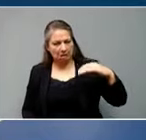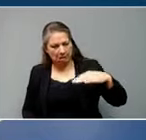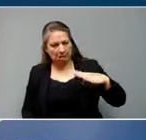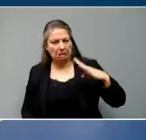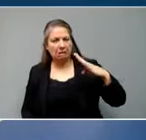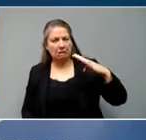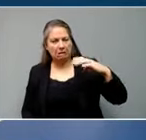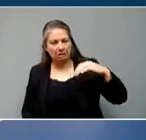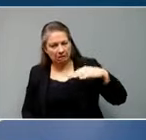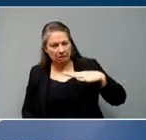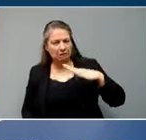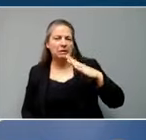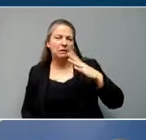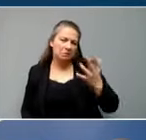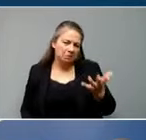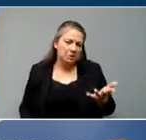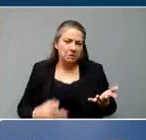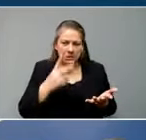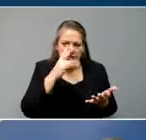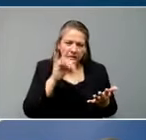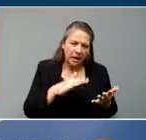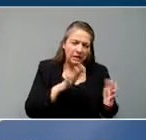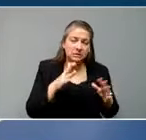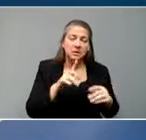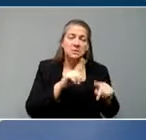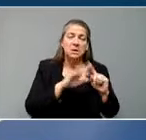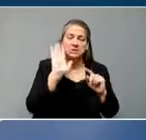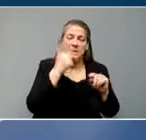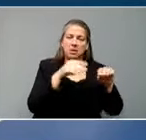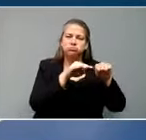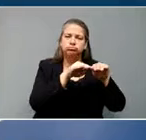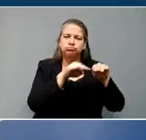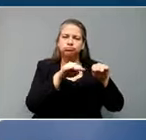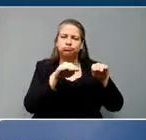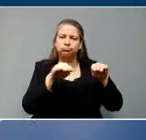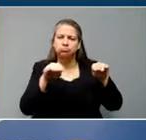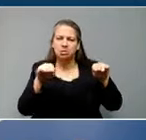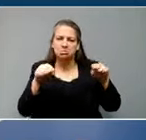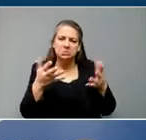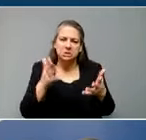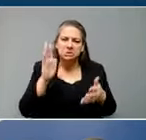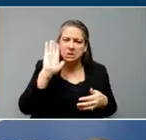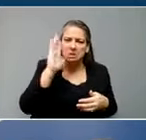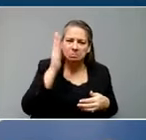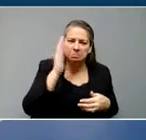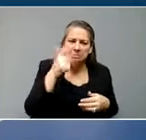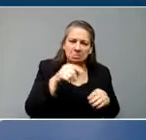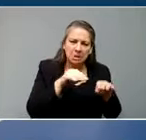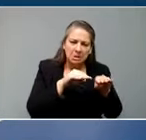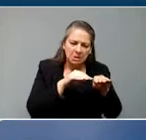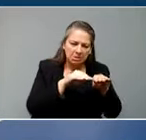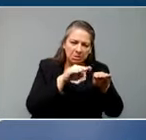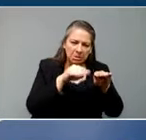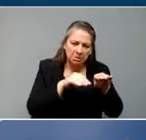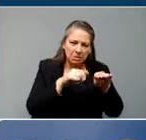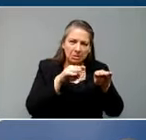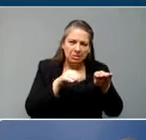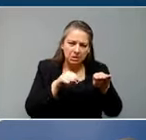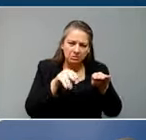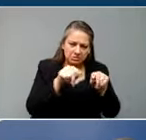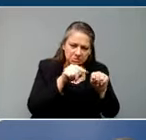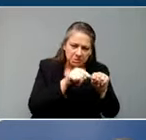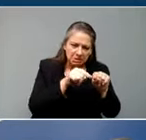on most days. The plateau also appears, and it may take a few more days, to show up in